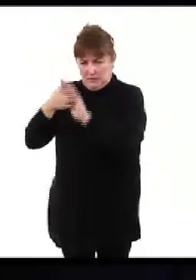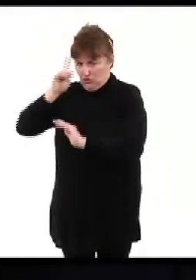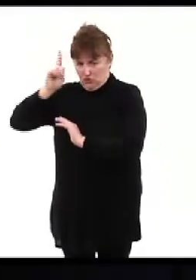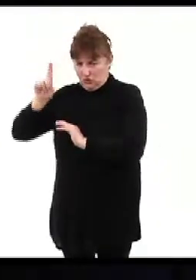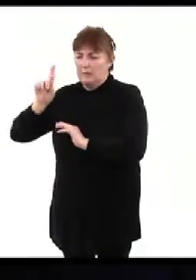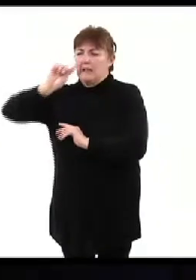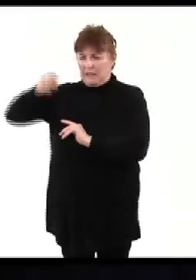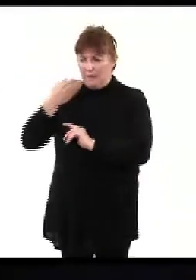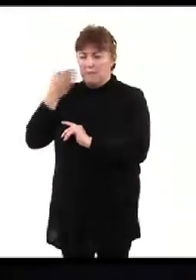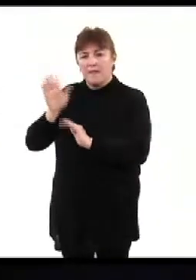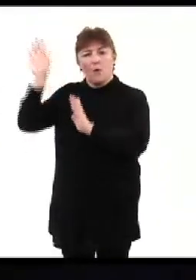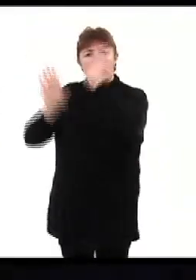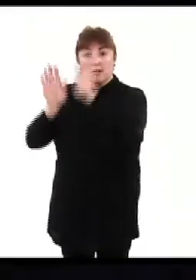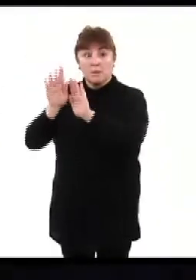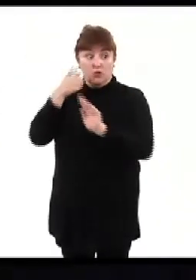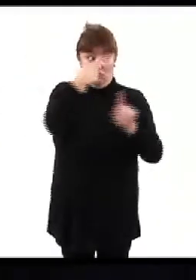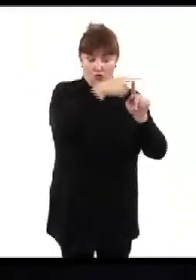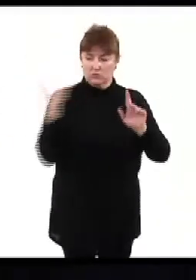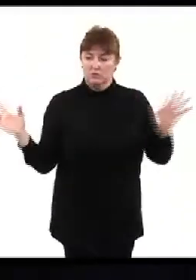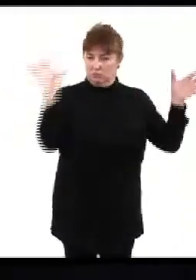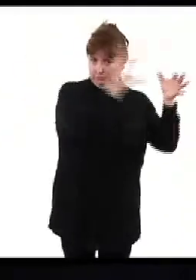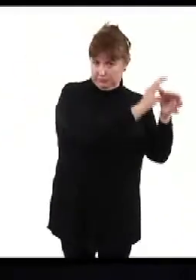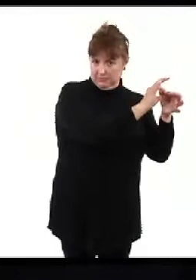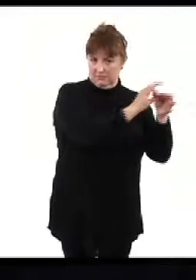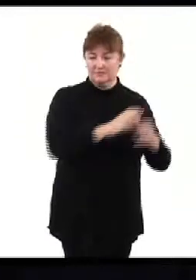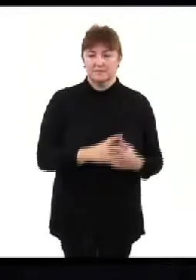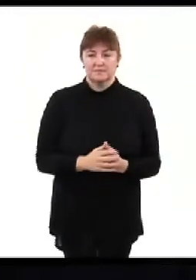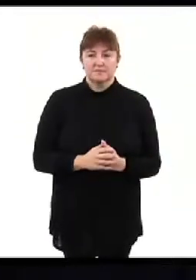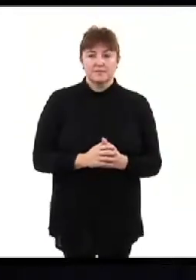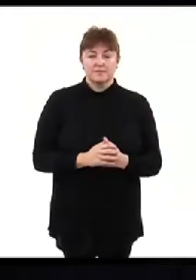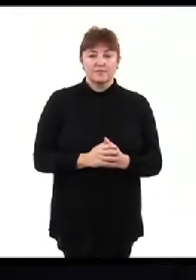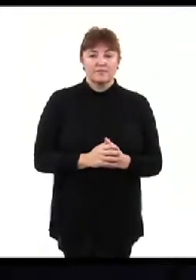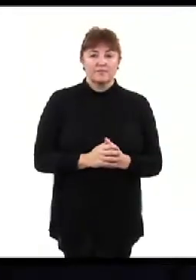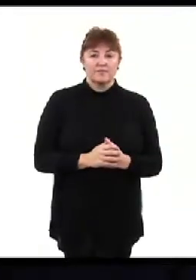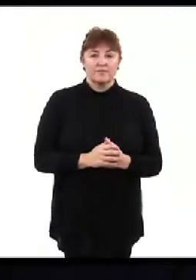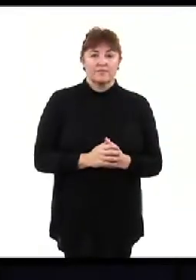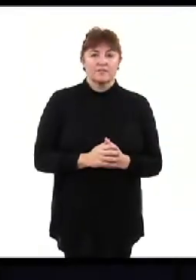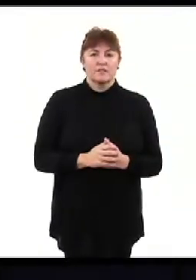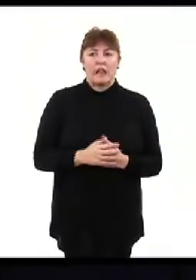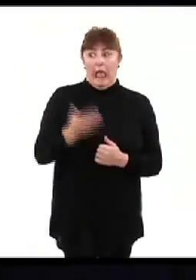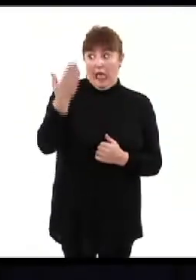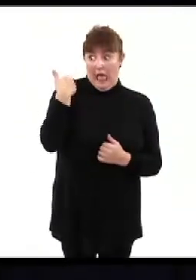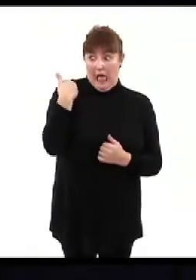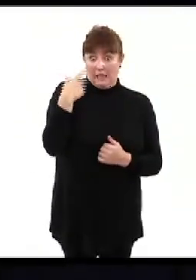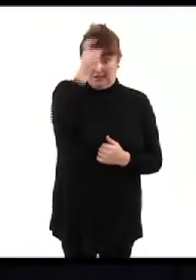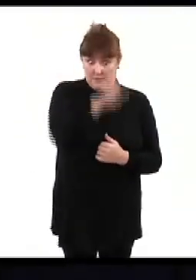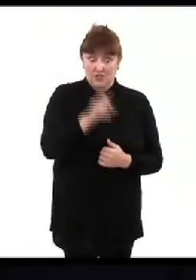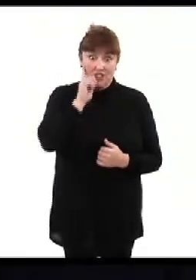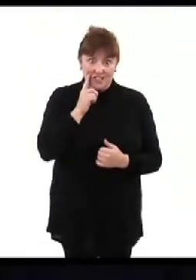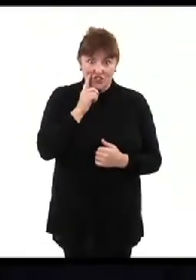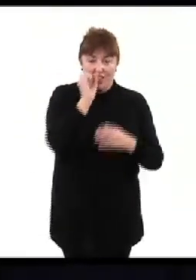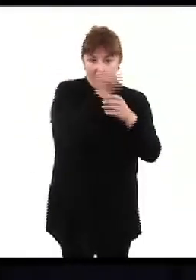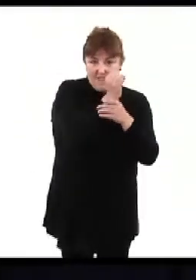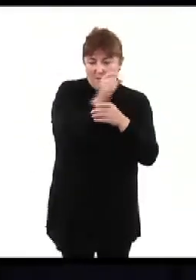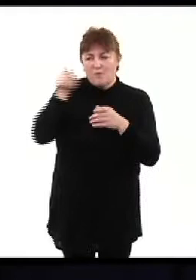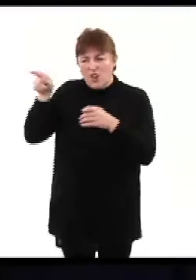also asked them to produce pantomimes to those objects where the signers were producing verbs. So the example